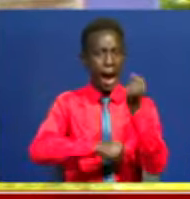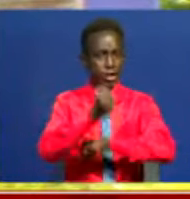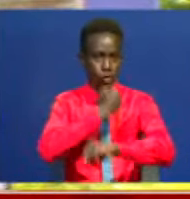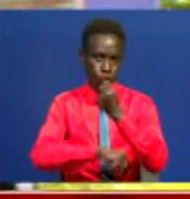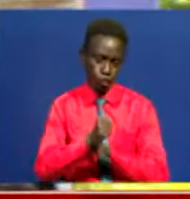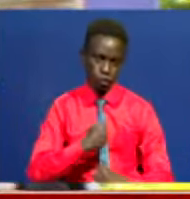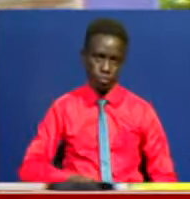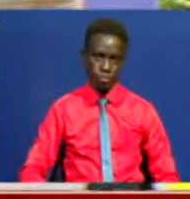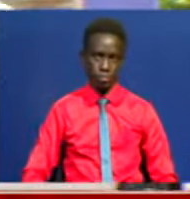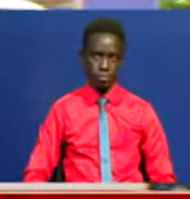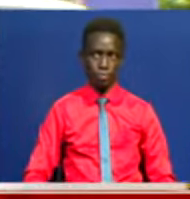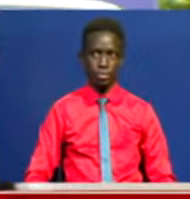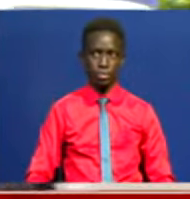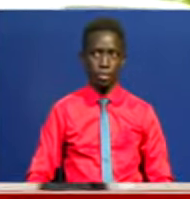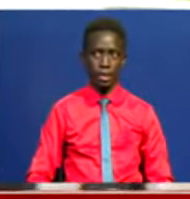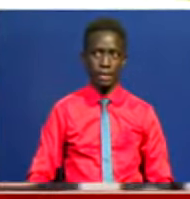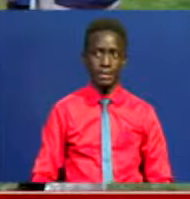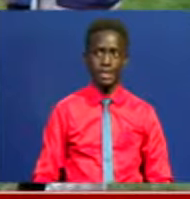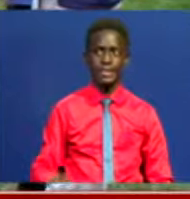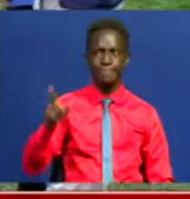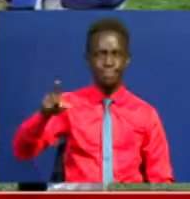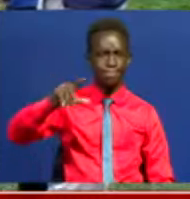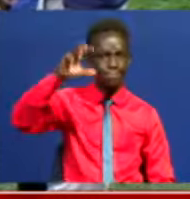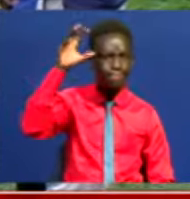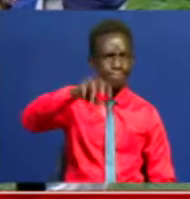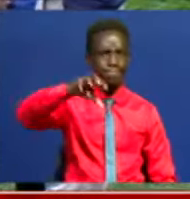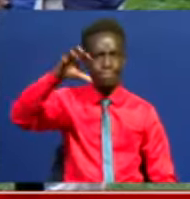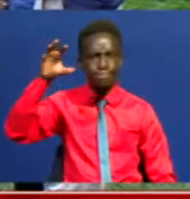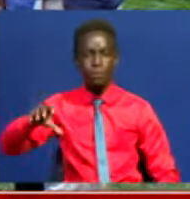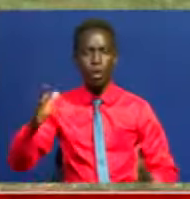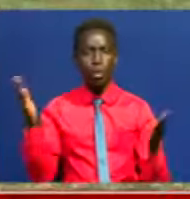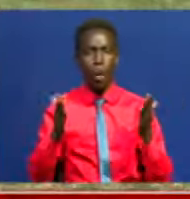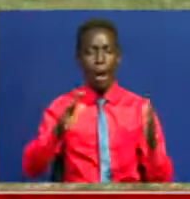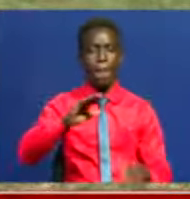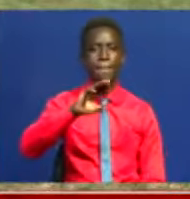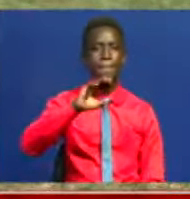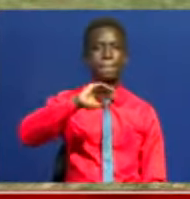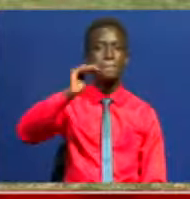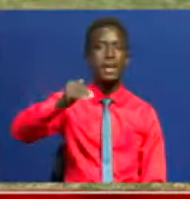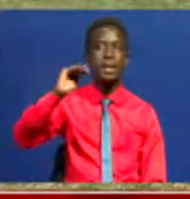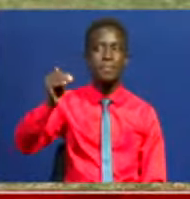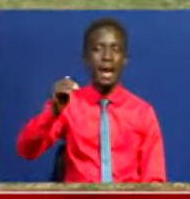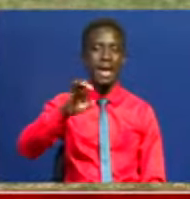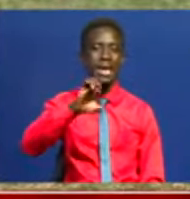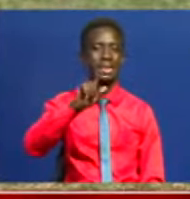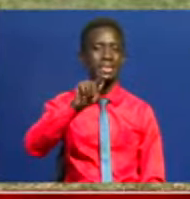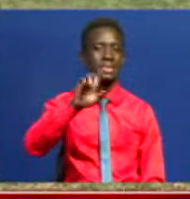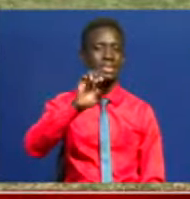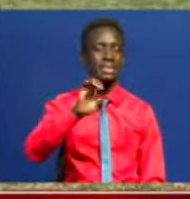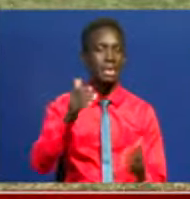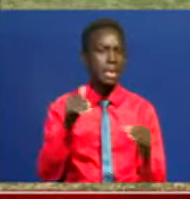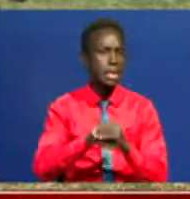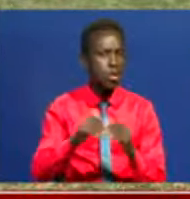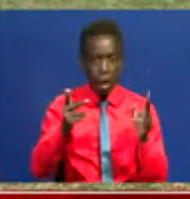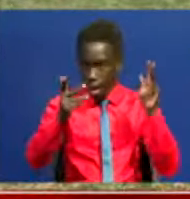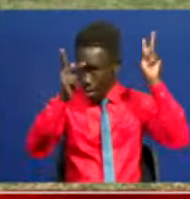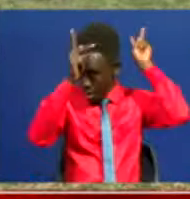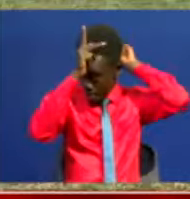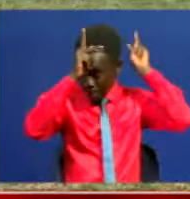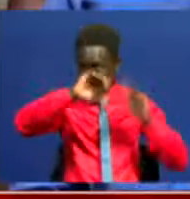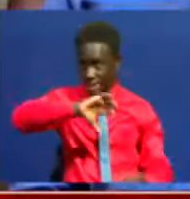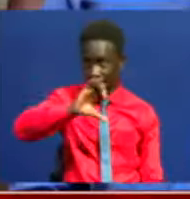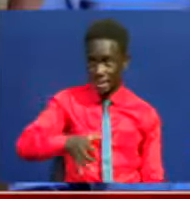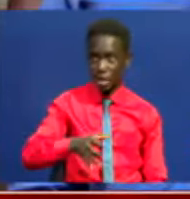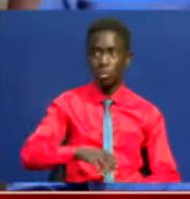The properties are all situated in Milimani Estate in Kakamega Town and include the official residence of the Deputy County Commissioner of Kakamega